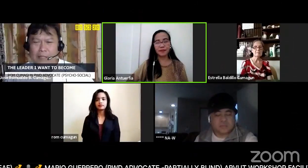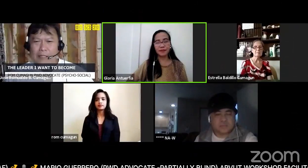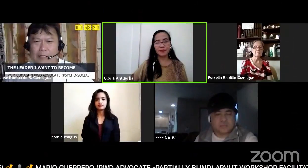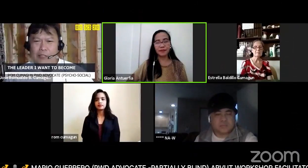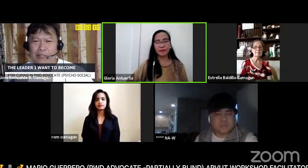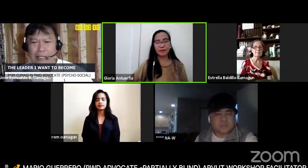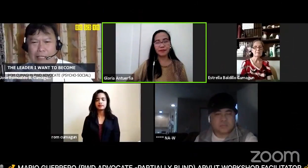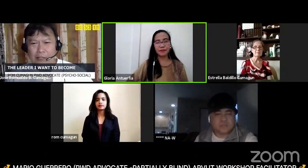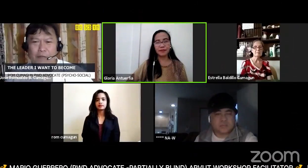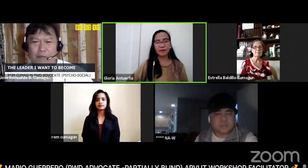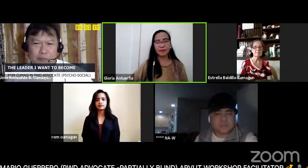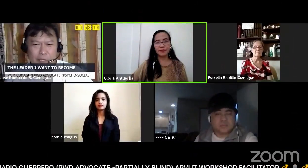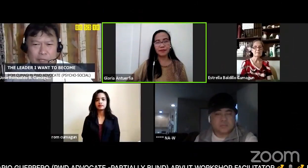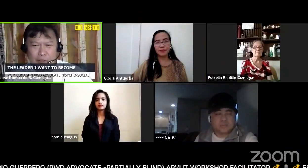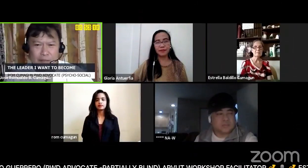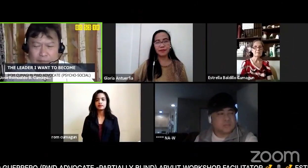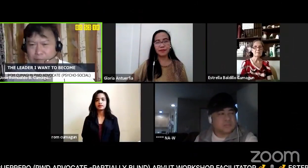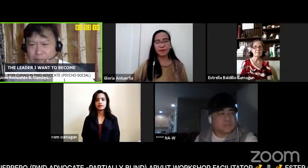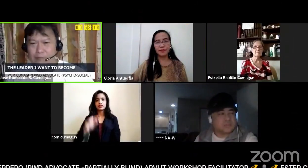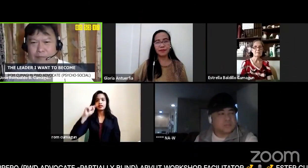okay, so